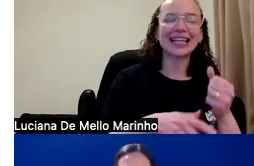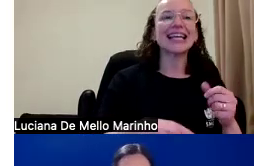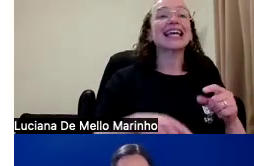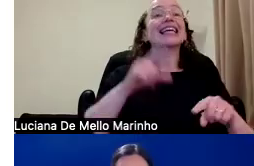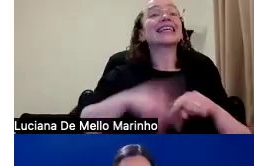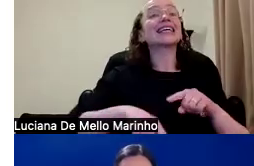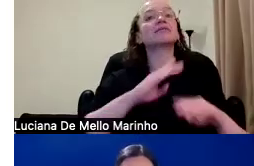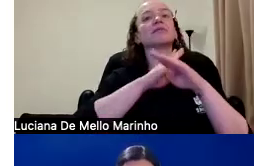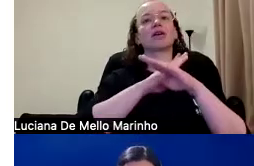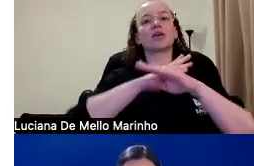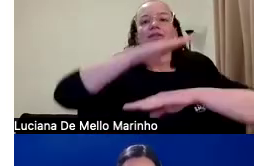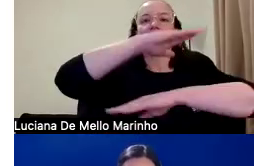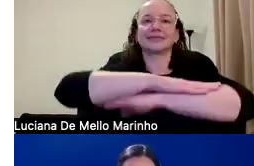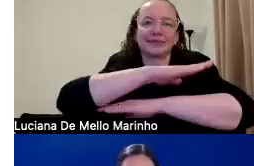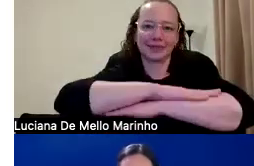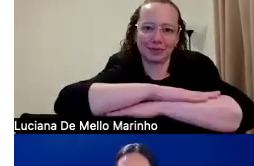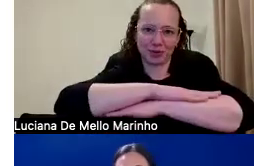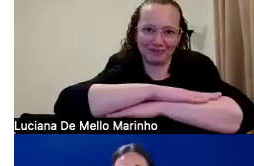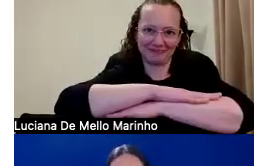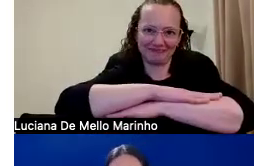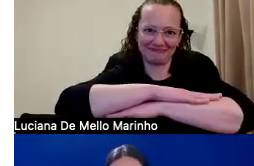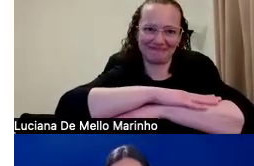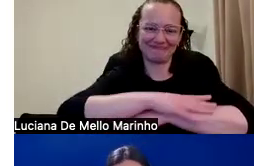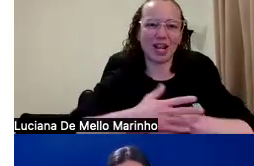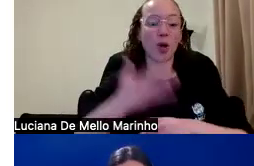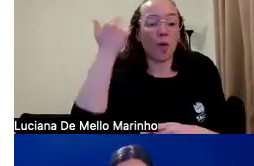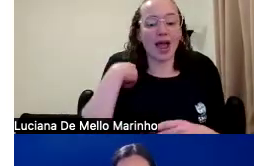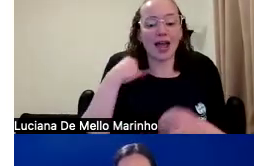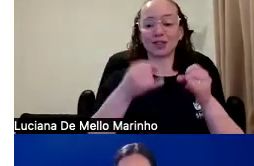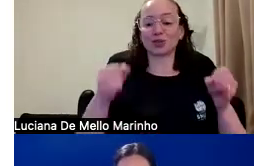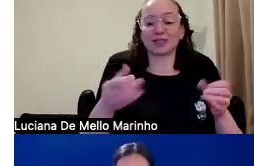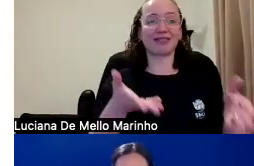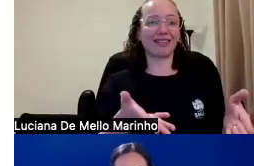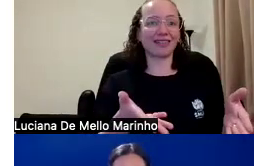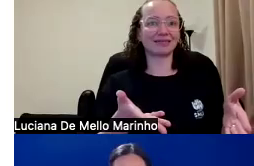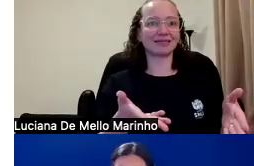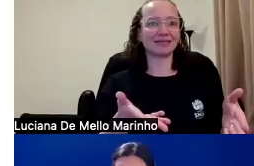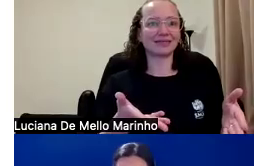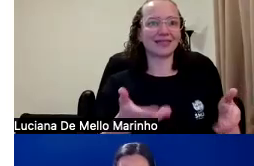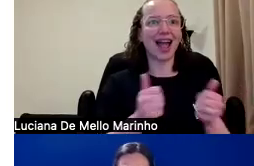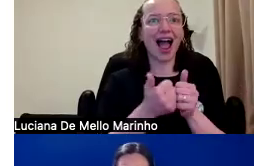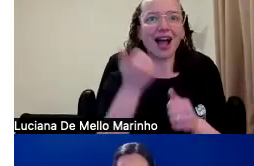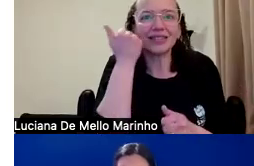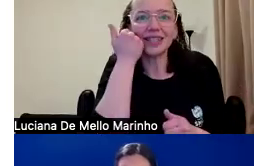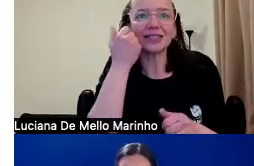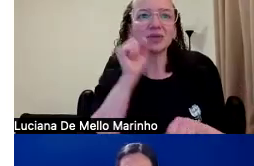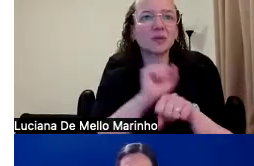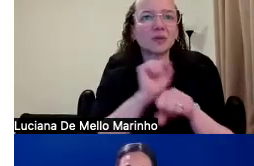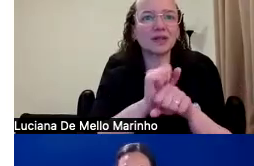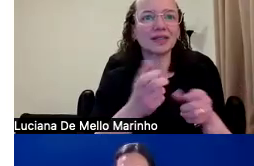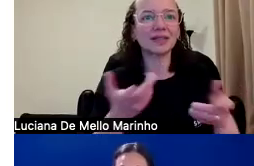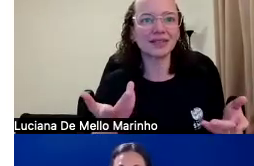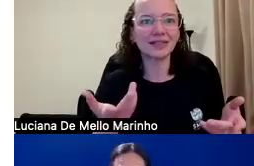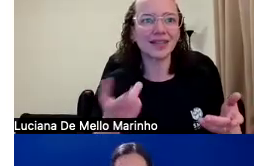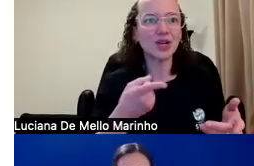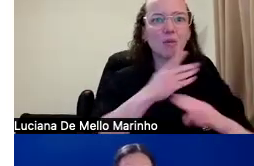You can't block them. And you also can't block the table because the instruments are right there. So how